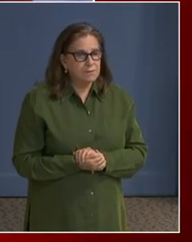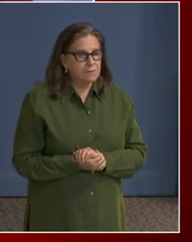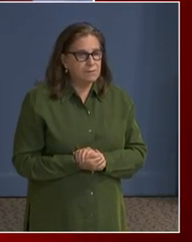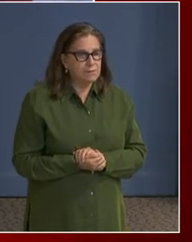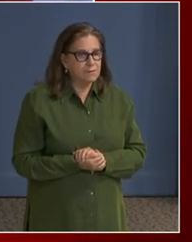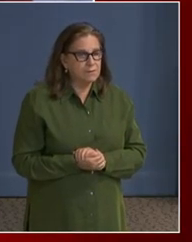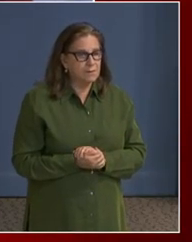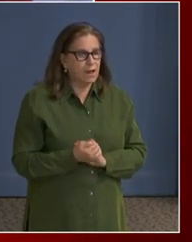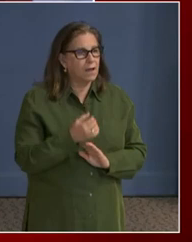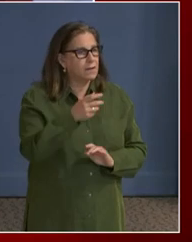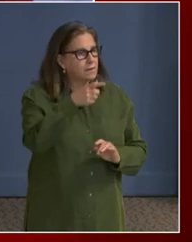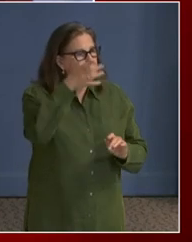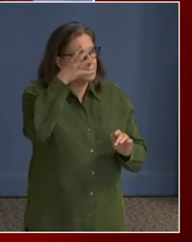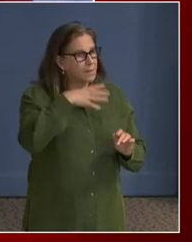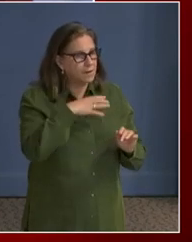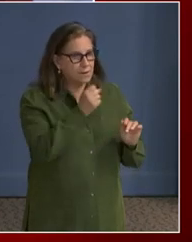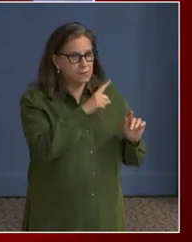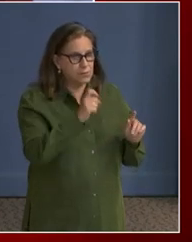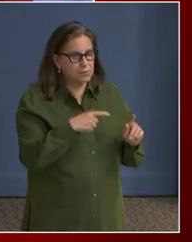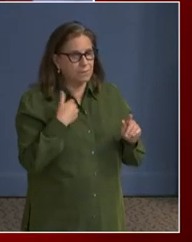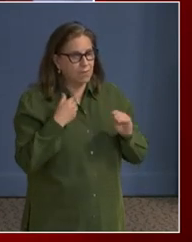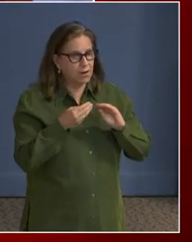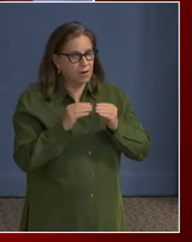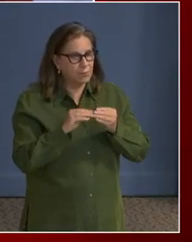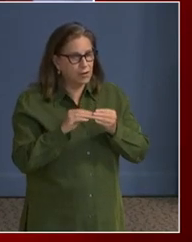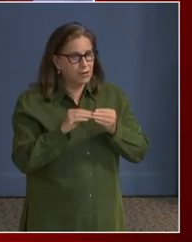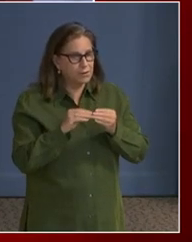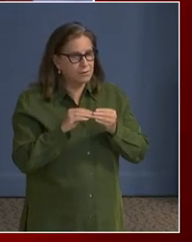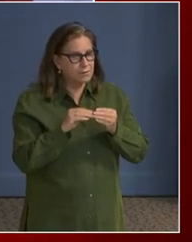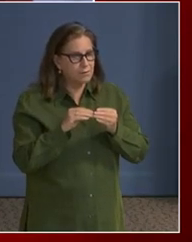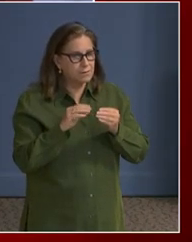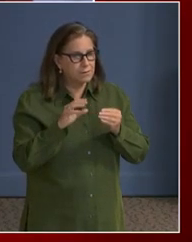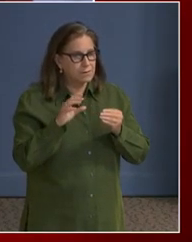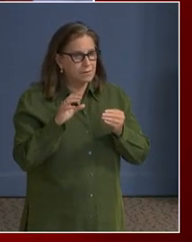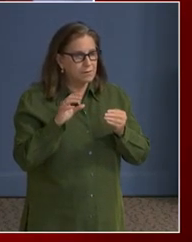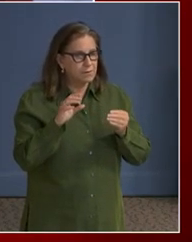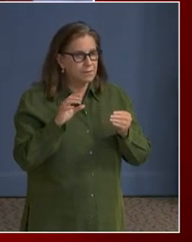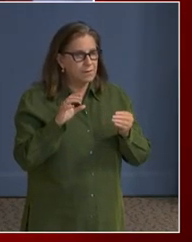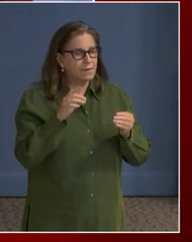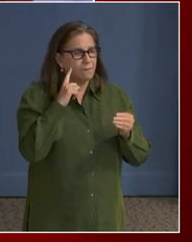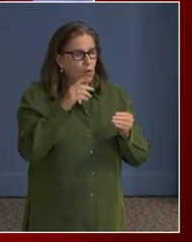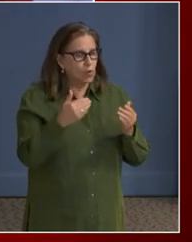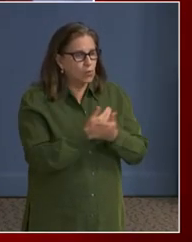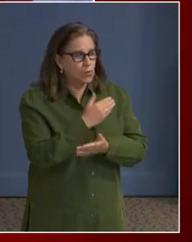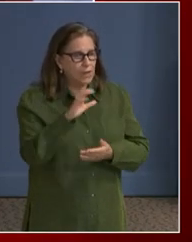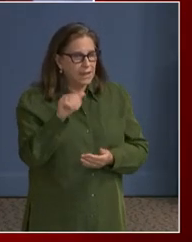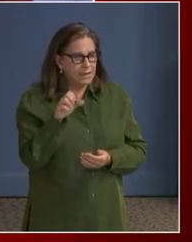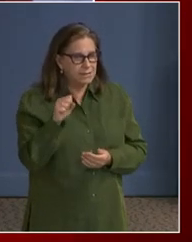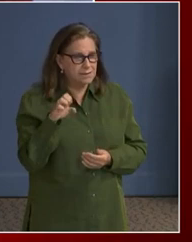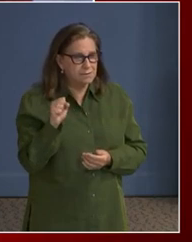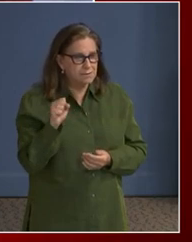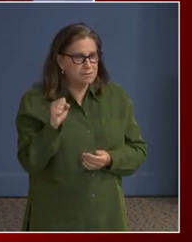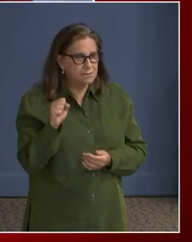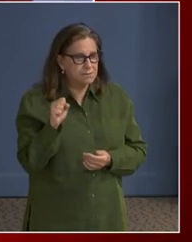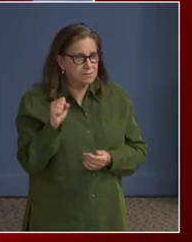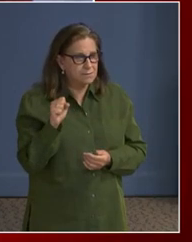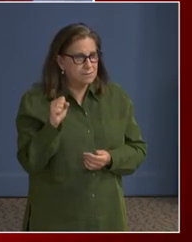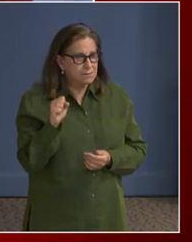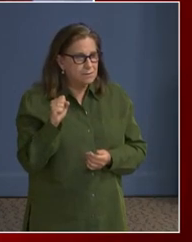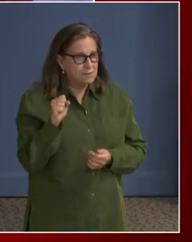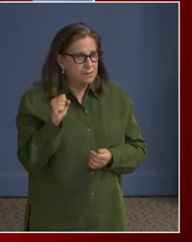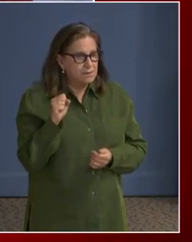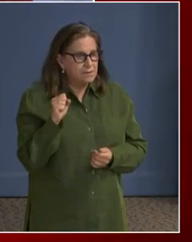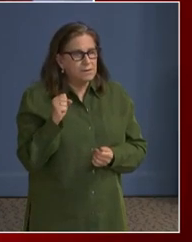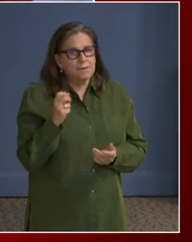in the 50s. We saw some numbers in the 30s. What does that mean? And I don't know that we can say that